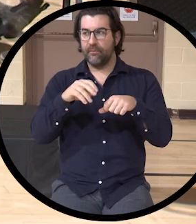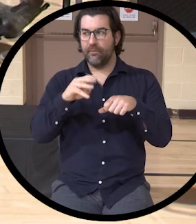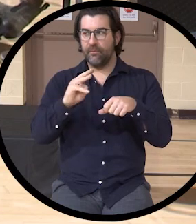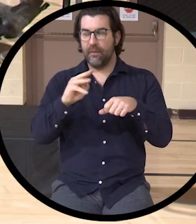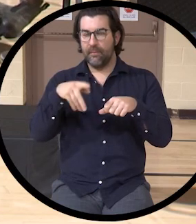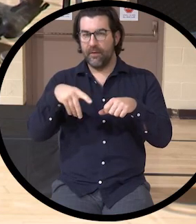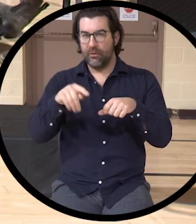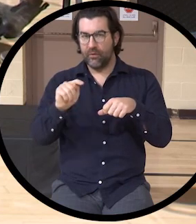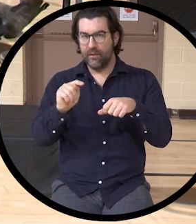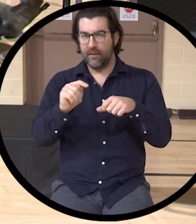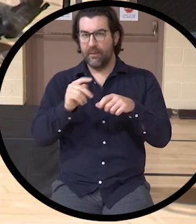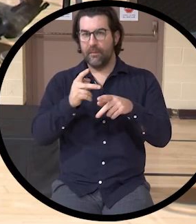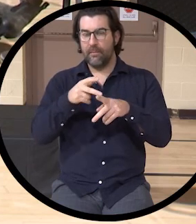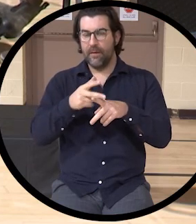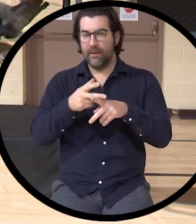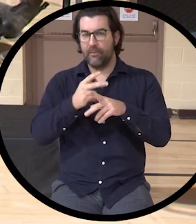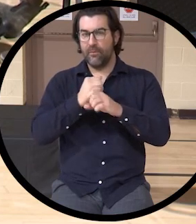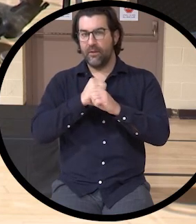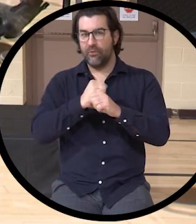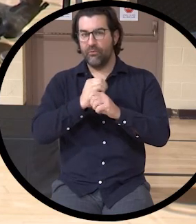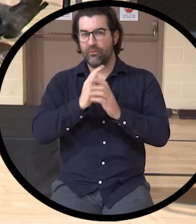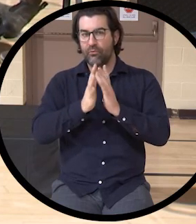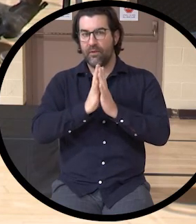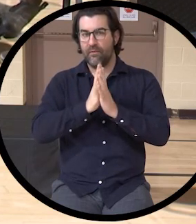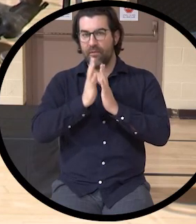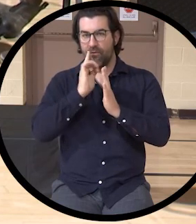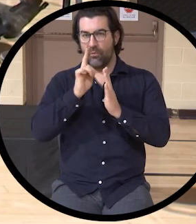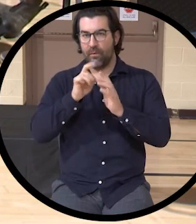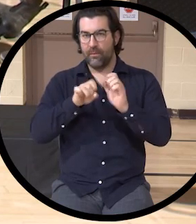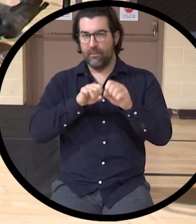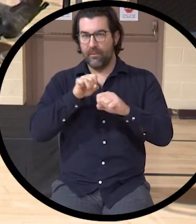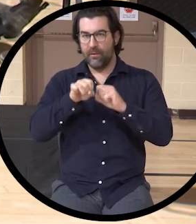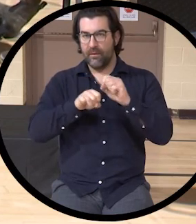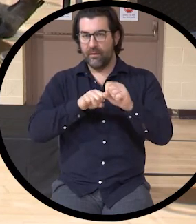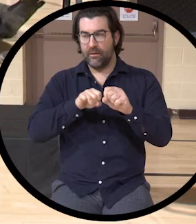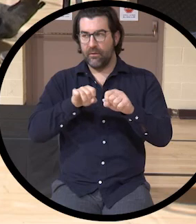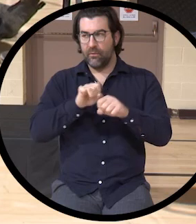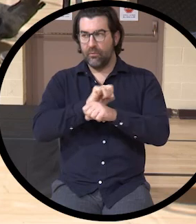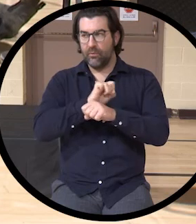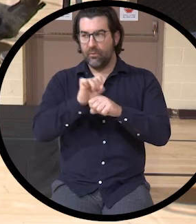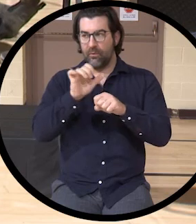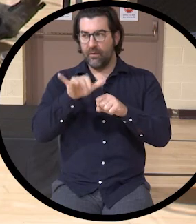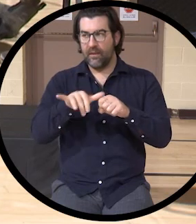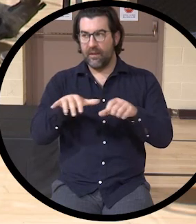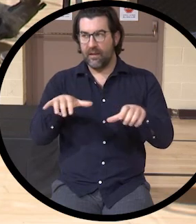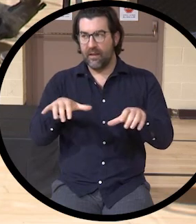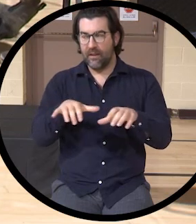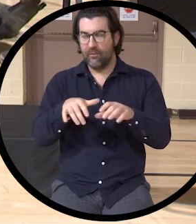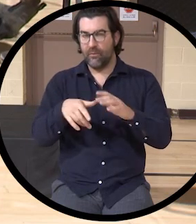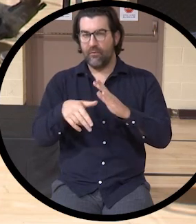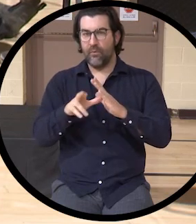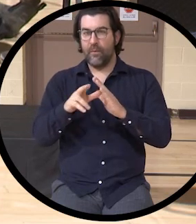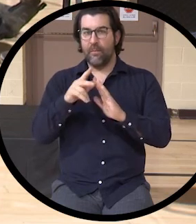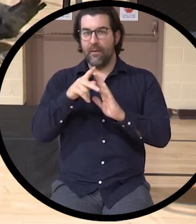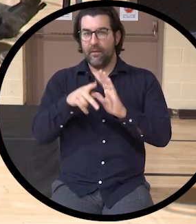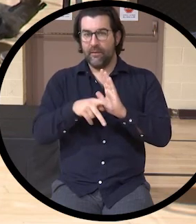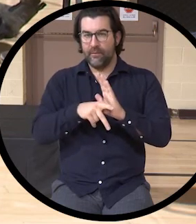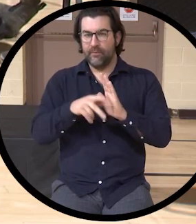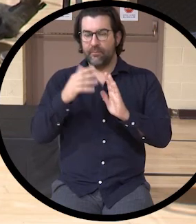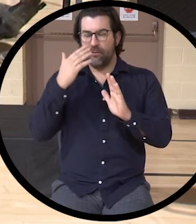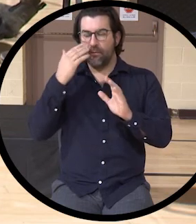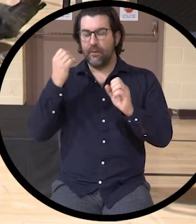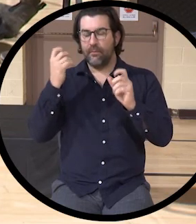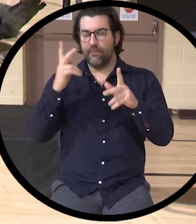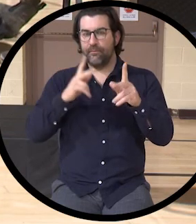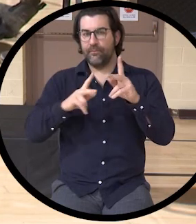and protection of traffic for bikes. We are working on that actively. I've been reviewing some policies. I know a lot of the people